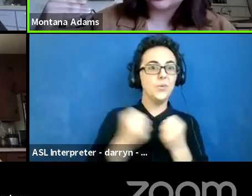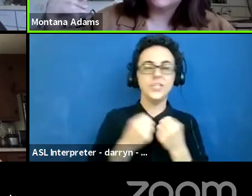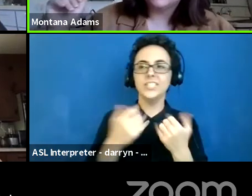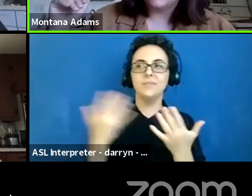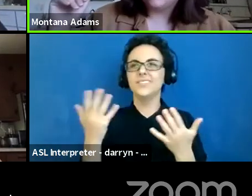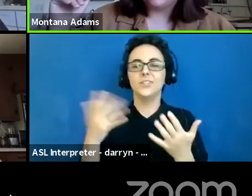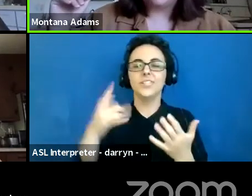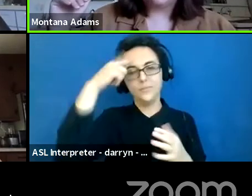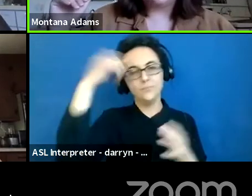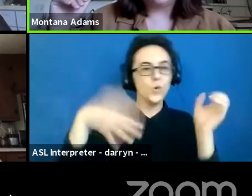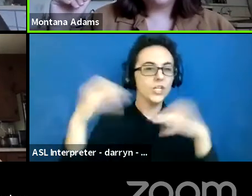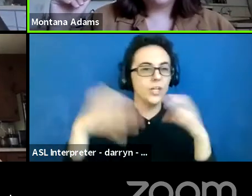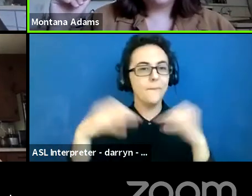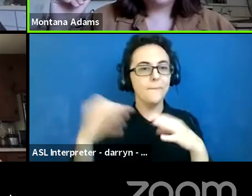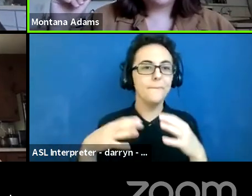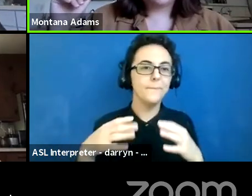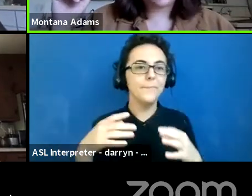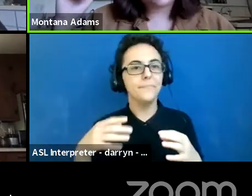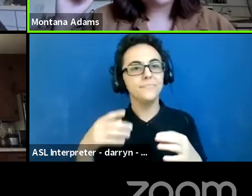to fruition.